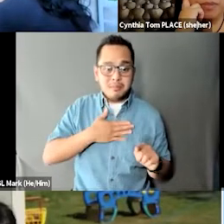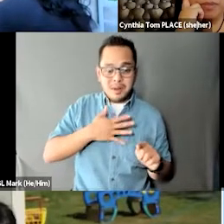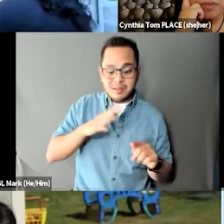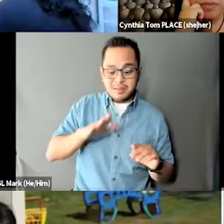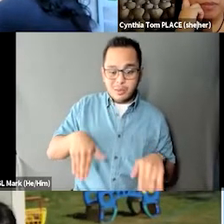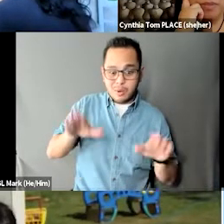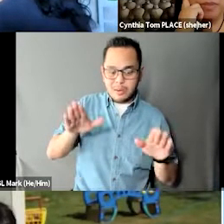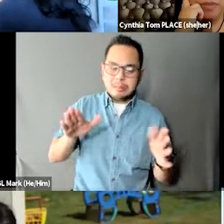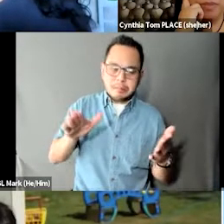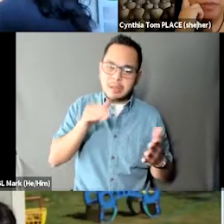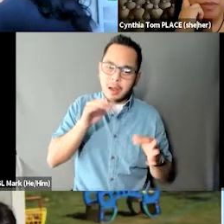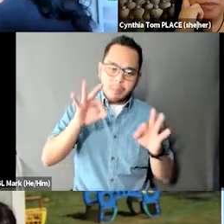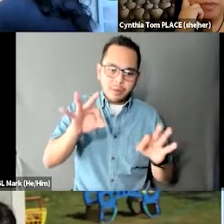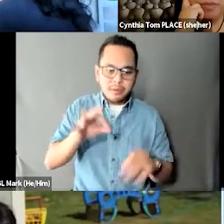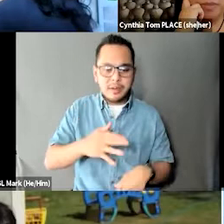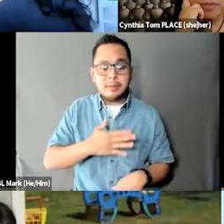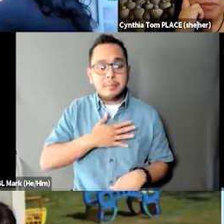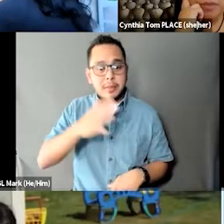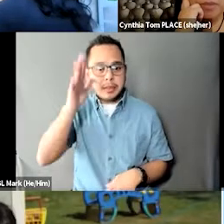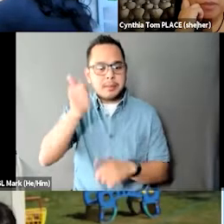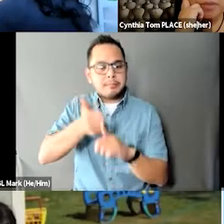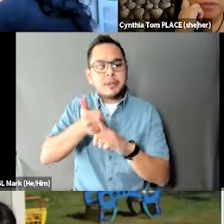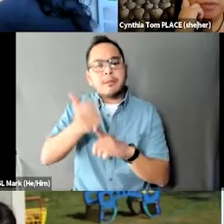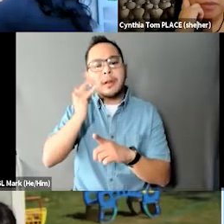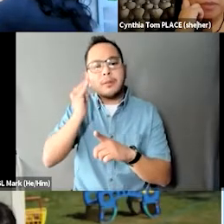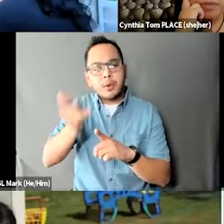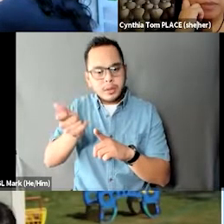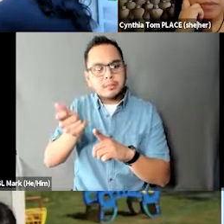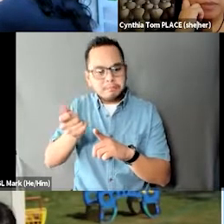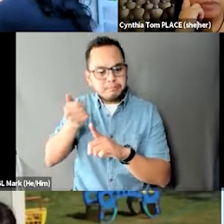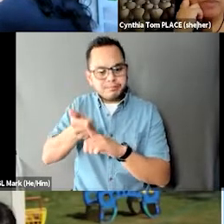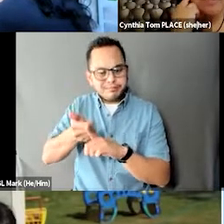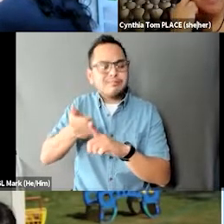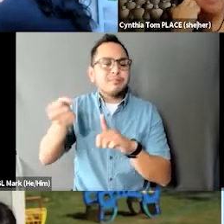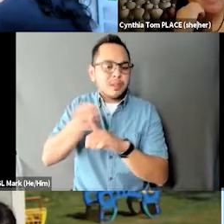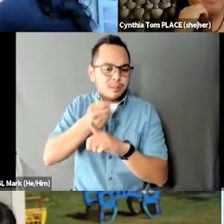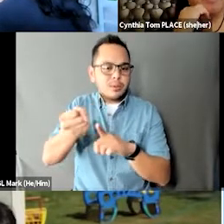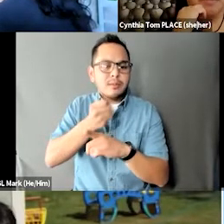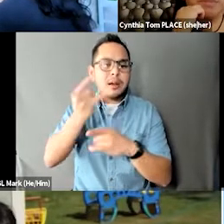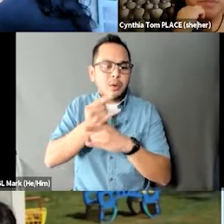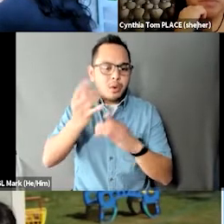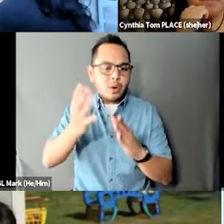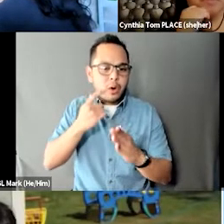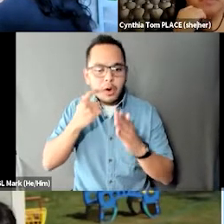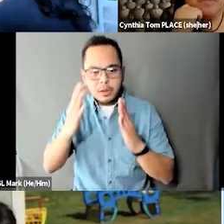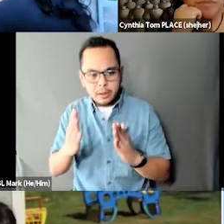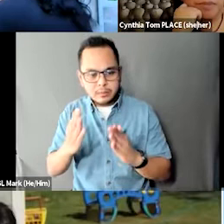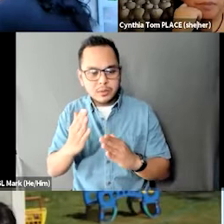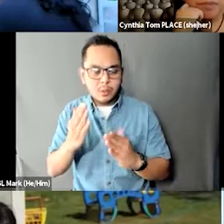who is also California native, who was very abusive alcoholic. So we had that to contend